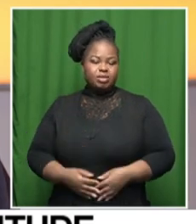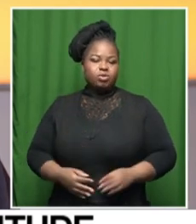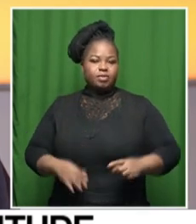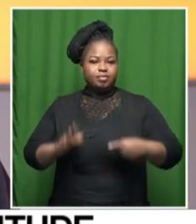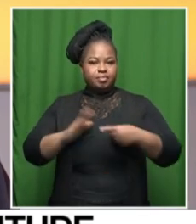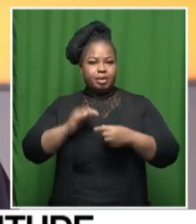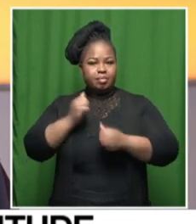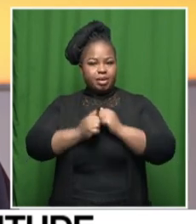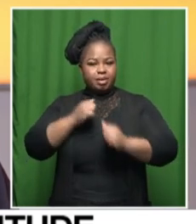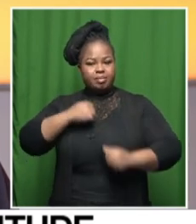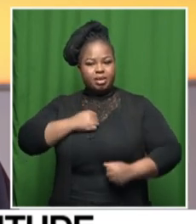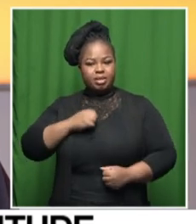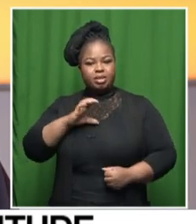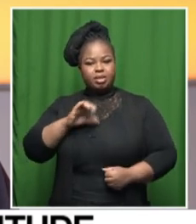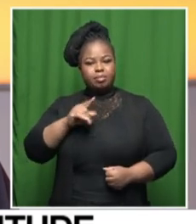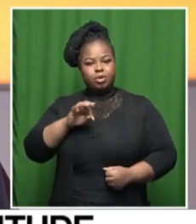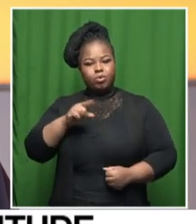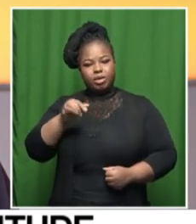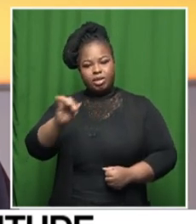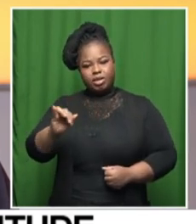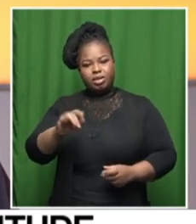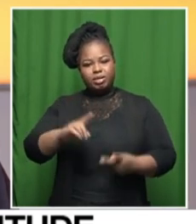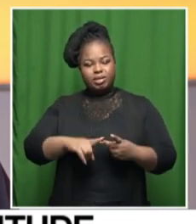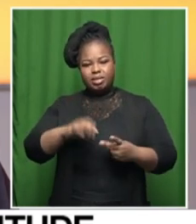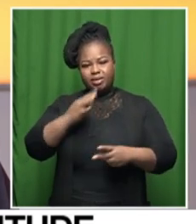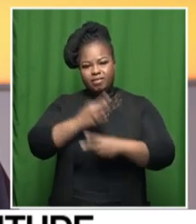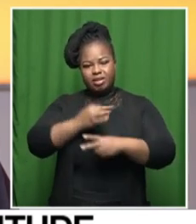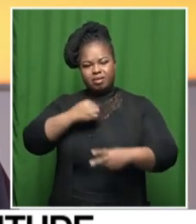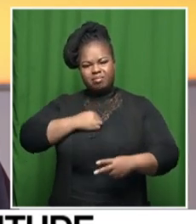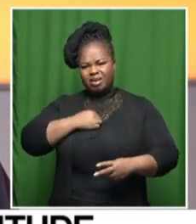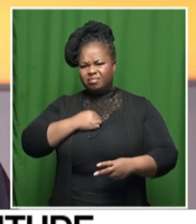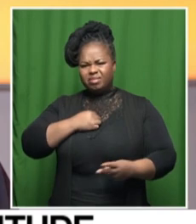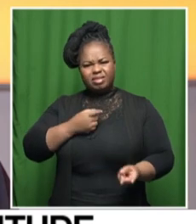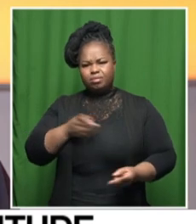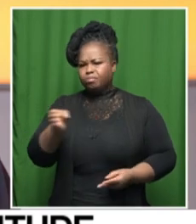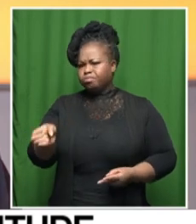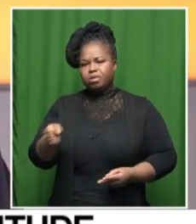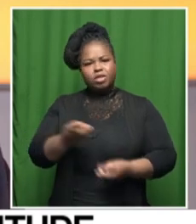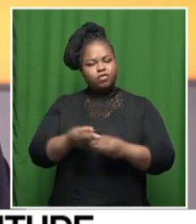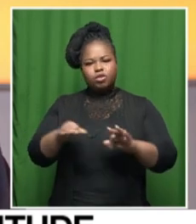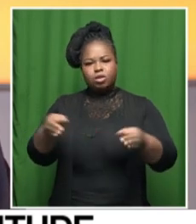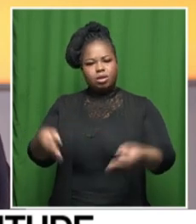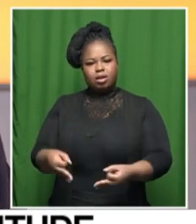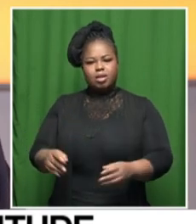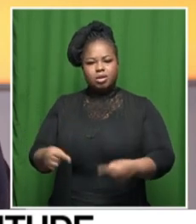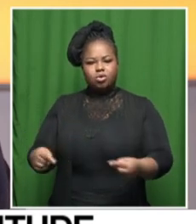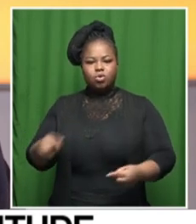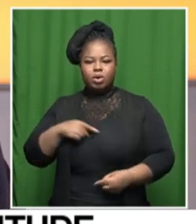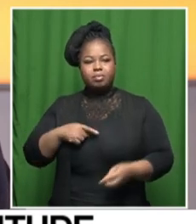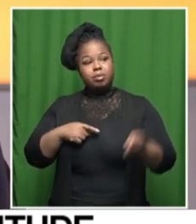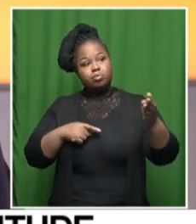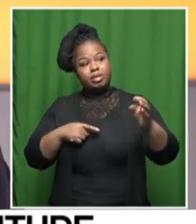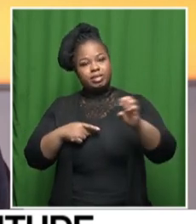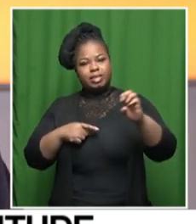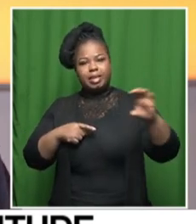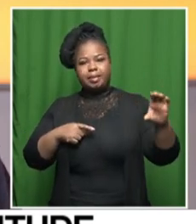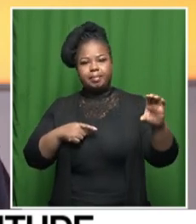Firstly, my brother, Tamagwini, and then it was my dad, and I couldn't even attend my dad's funeral because I was down at the Eastern